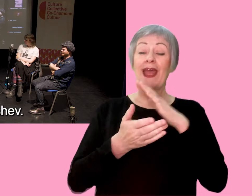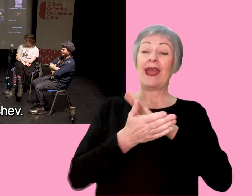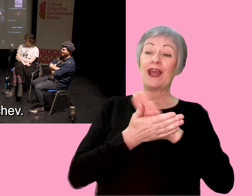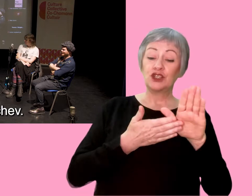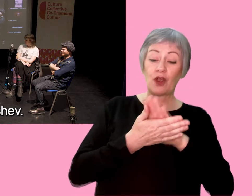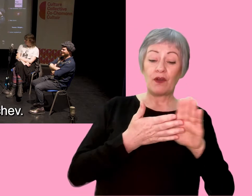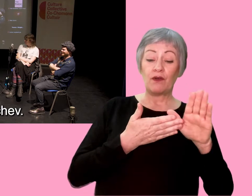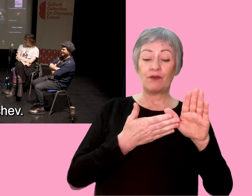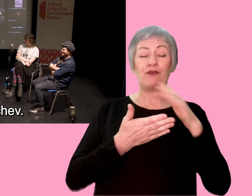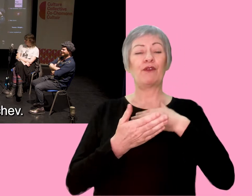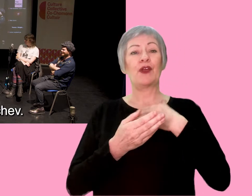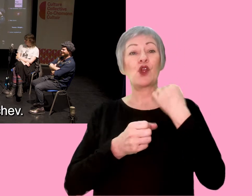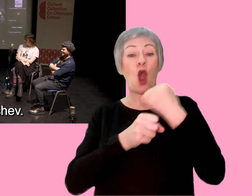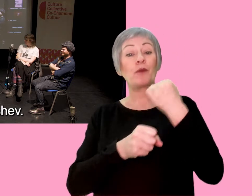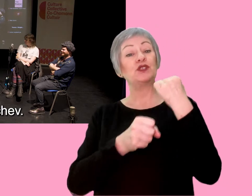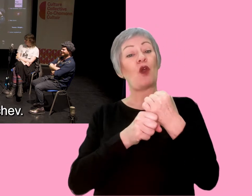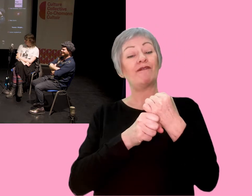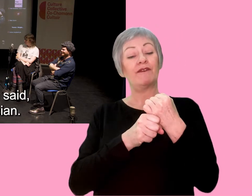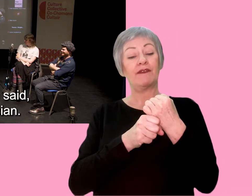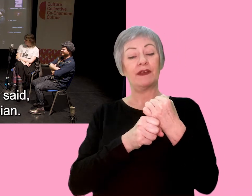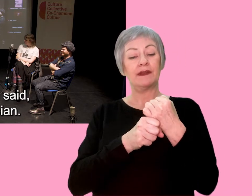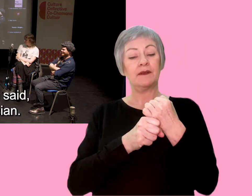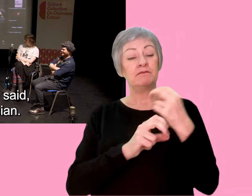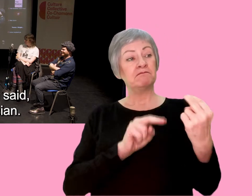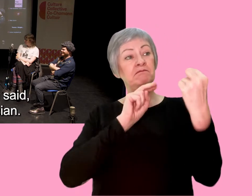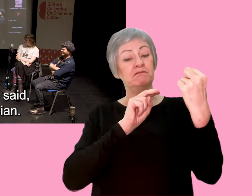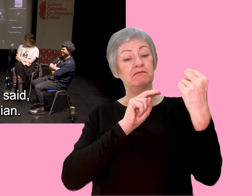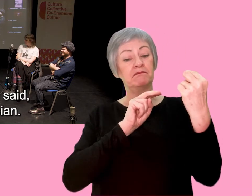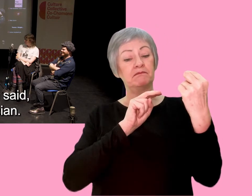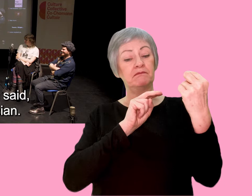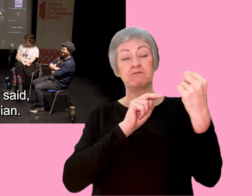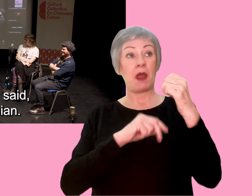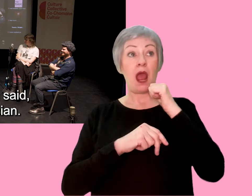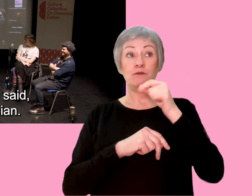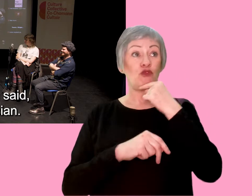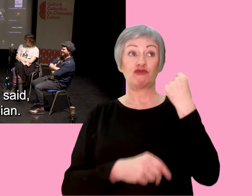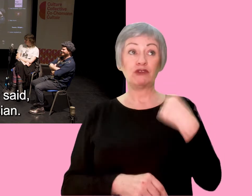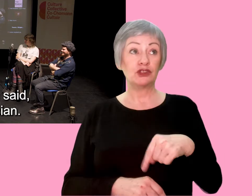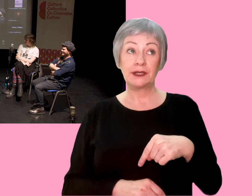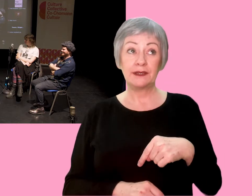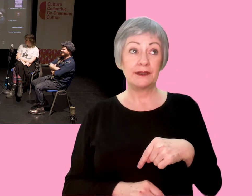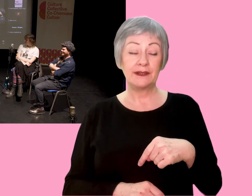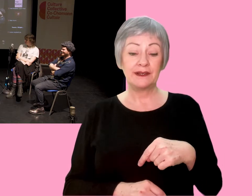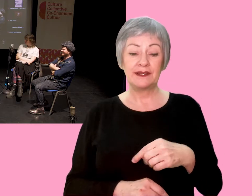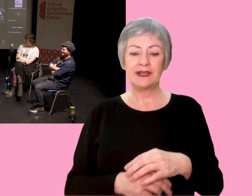Degtyaryov, Kharashov, Gorbachev. I look at him, I said, well, I'm not Russian.